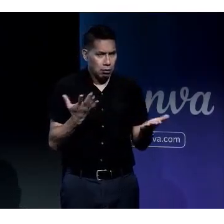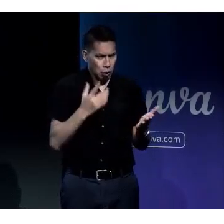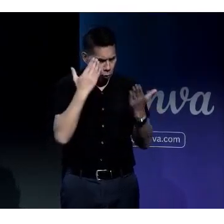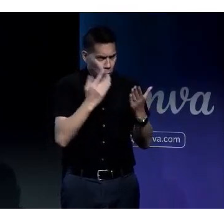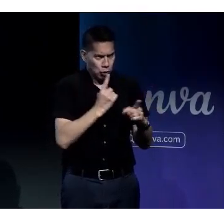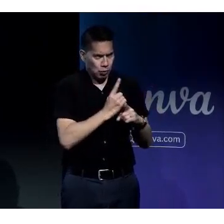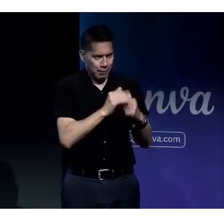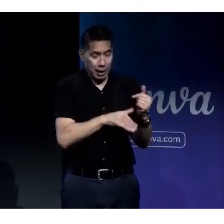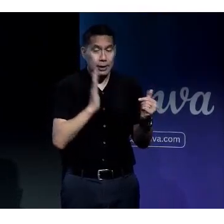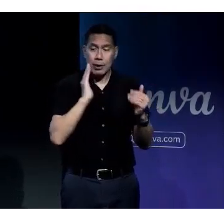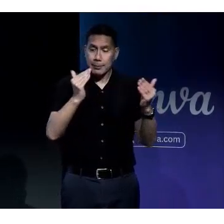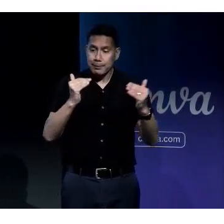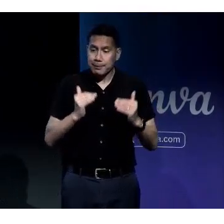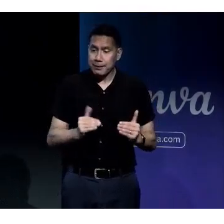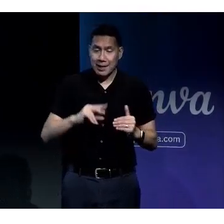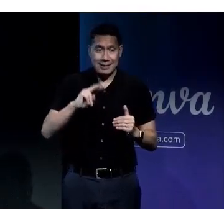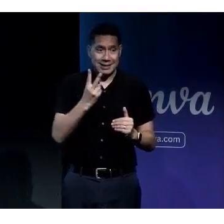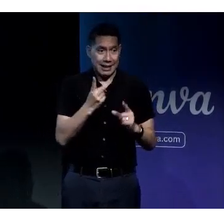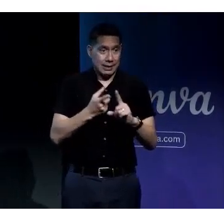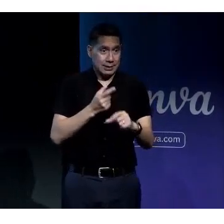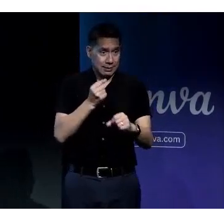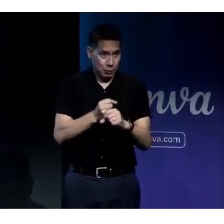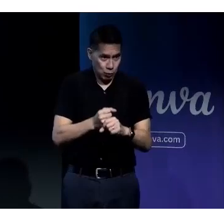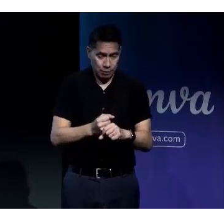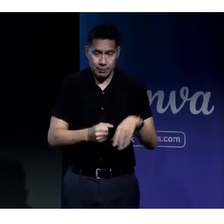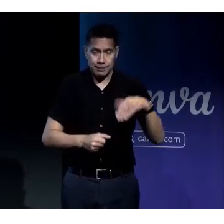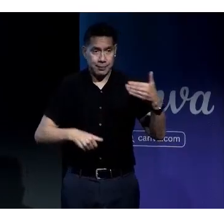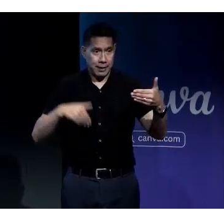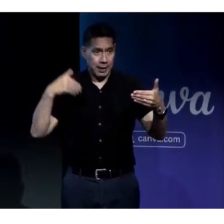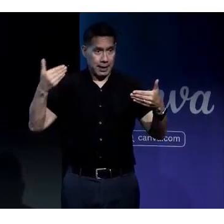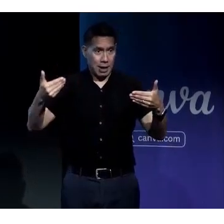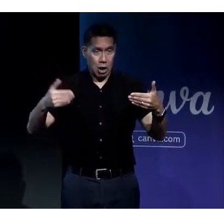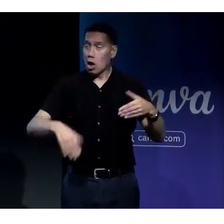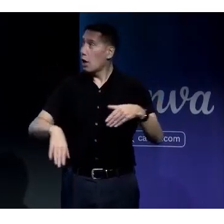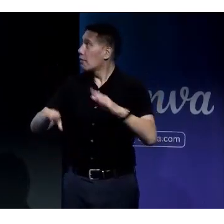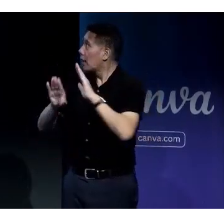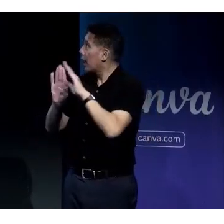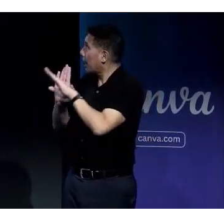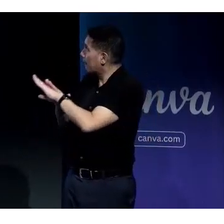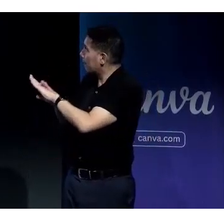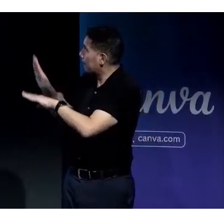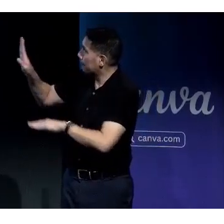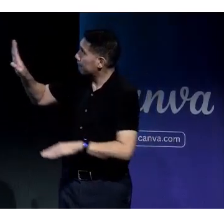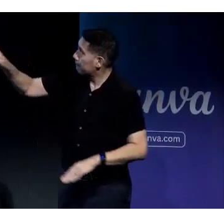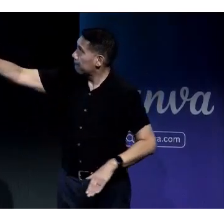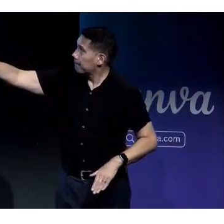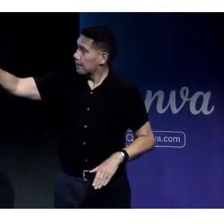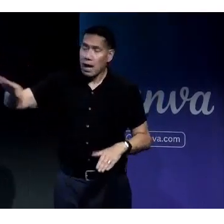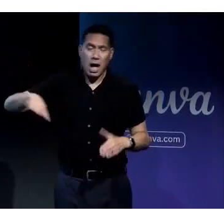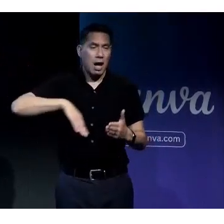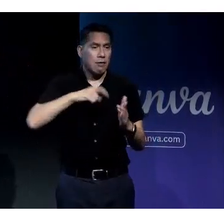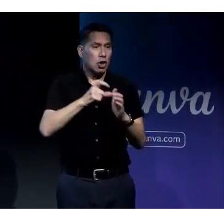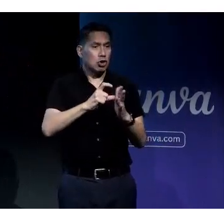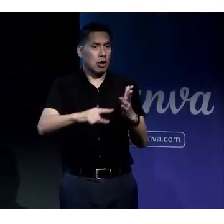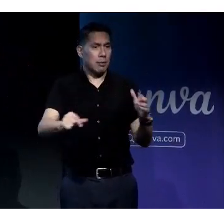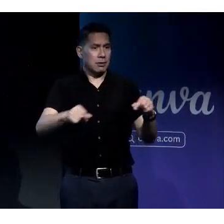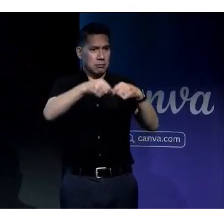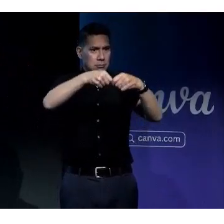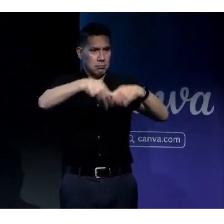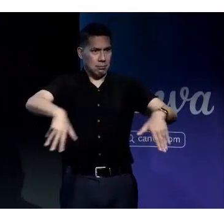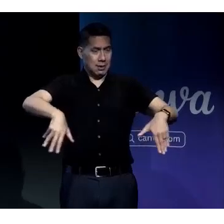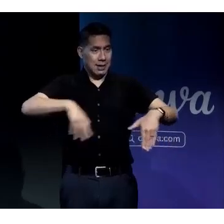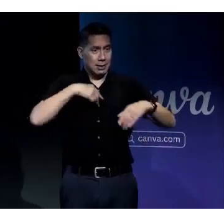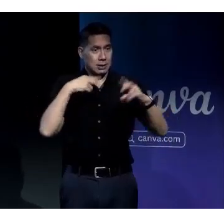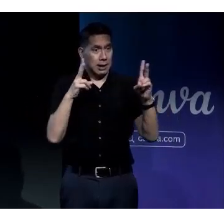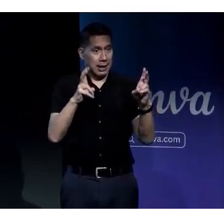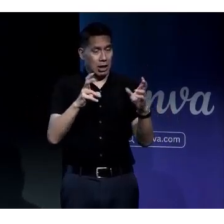So here's an second example. On the left, we have a tree starting with a document body with an H1 heading that says